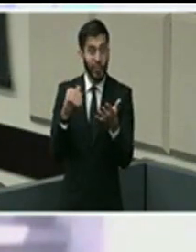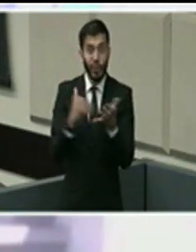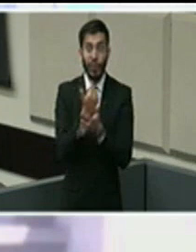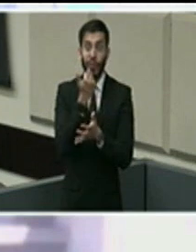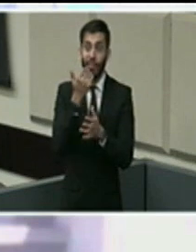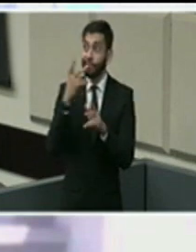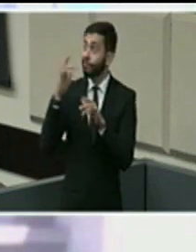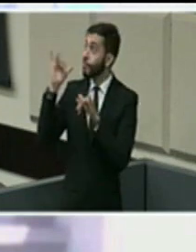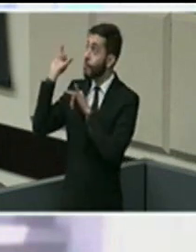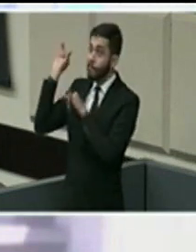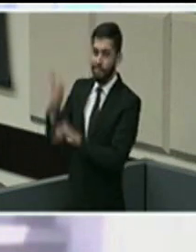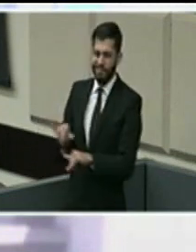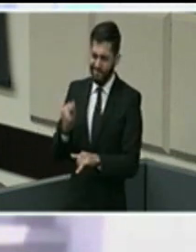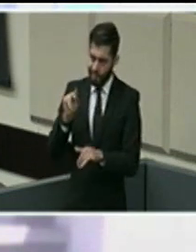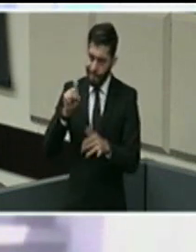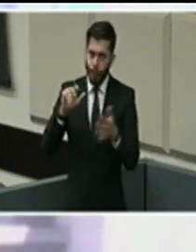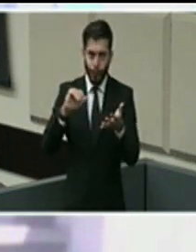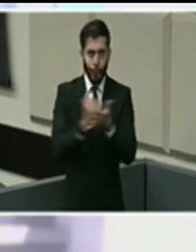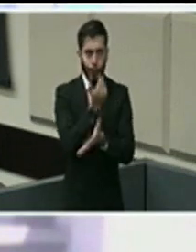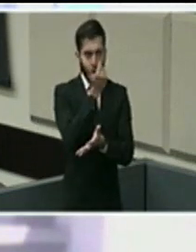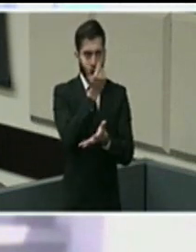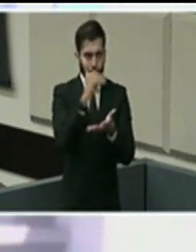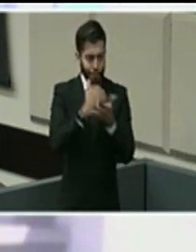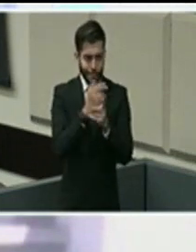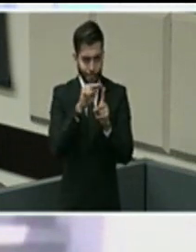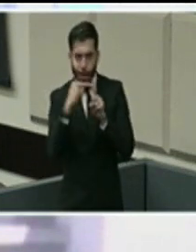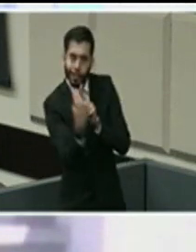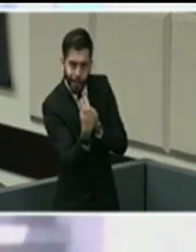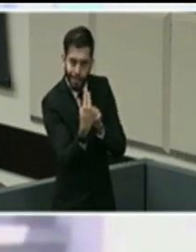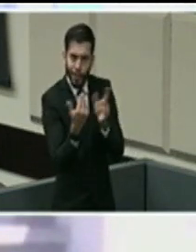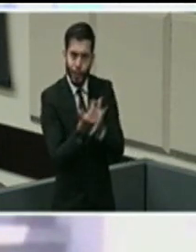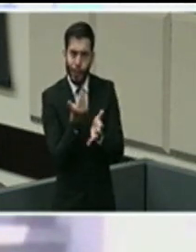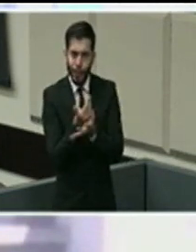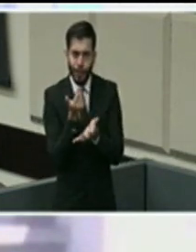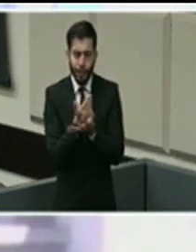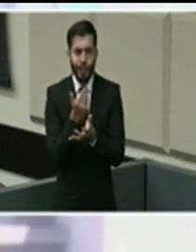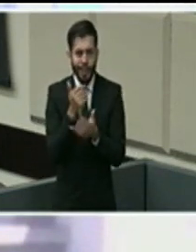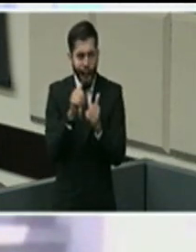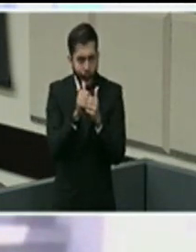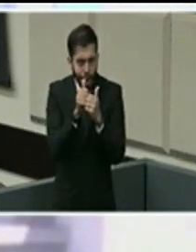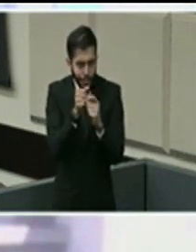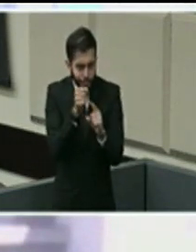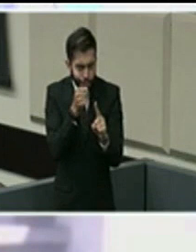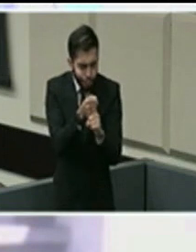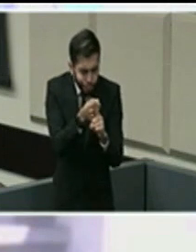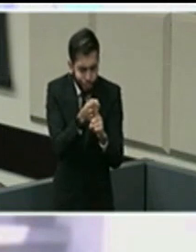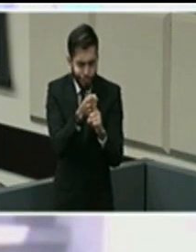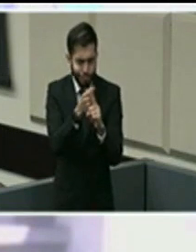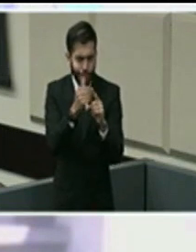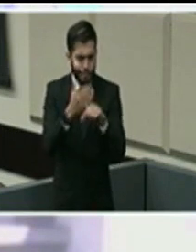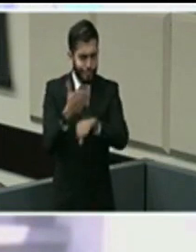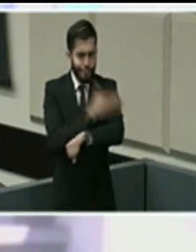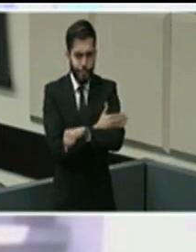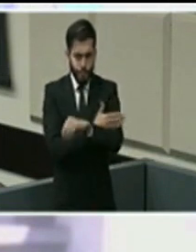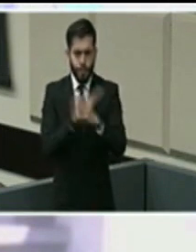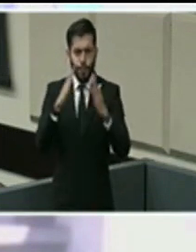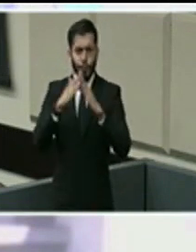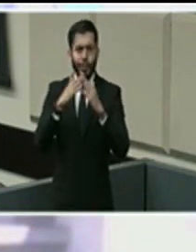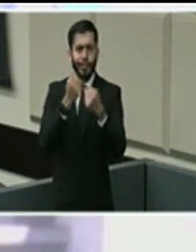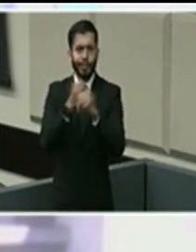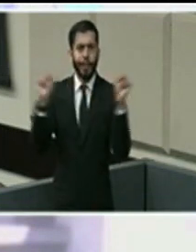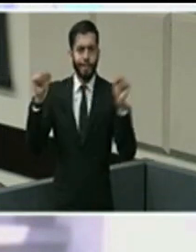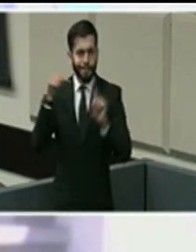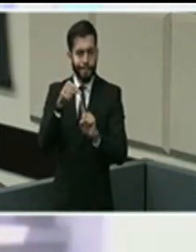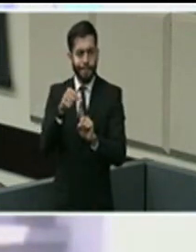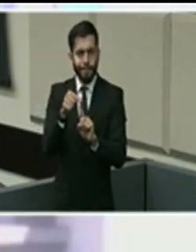where we are able to impact public safety, maybe from some budget items that wouldn't have